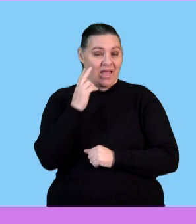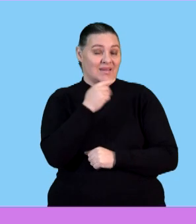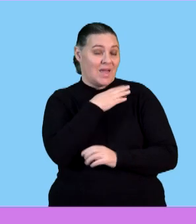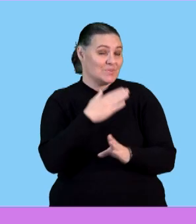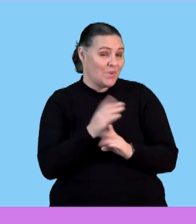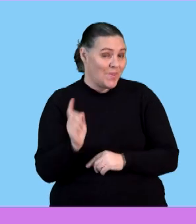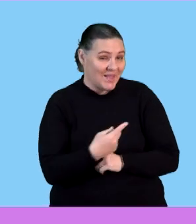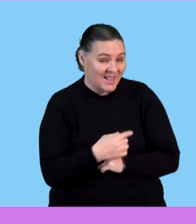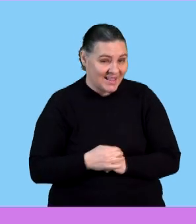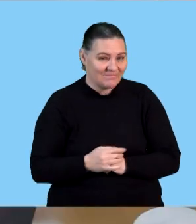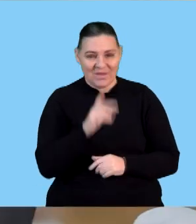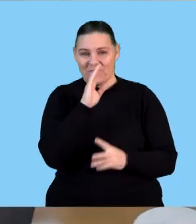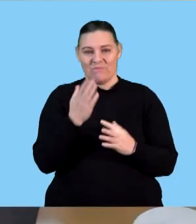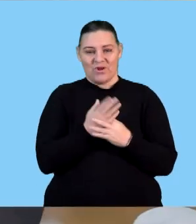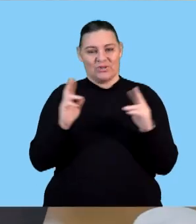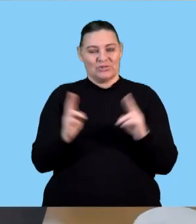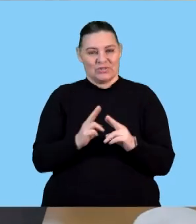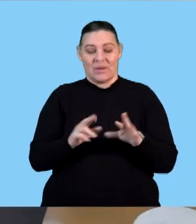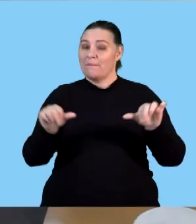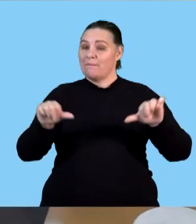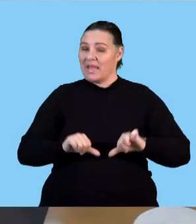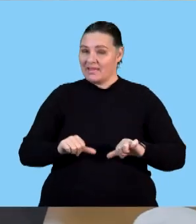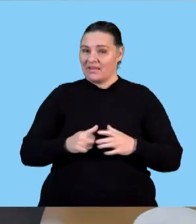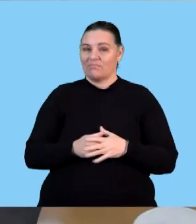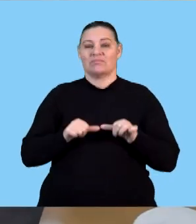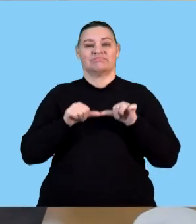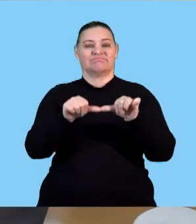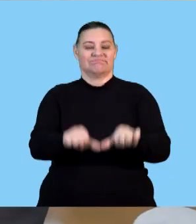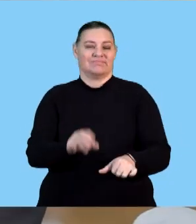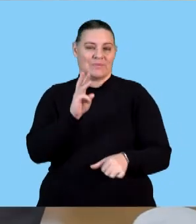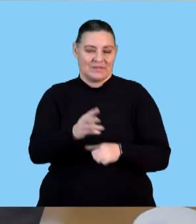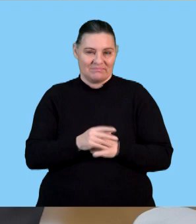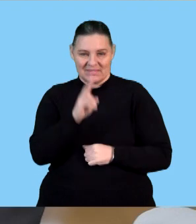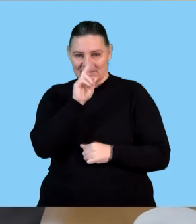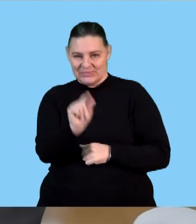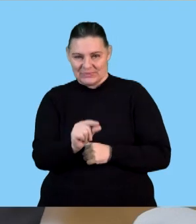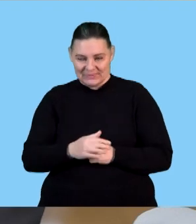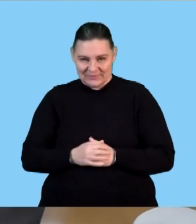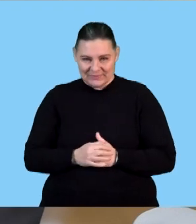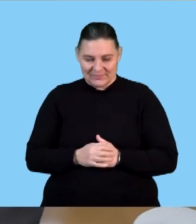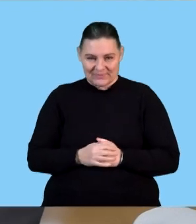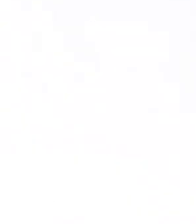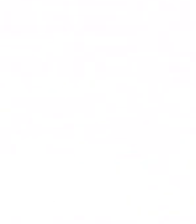Nice work, everyone. Let's take a short break, and when we get back, we'll carry on. See you soon.